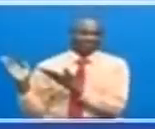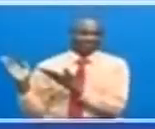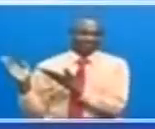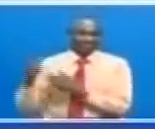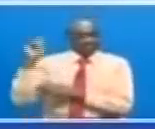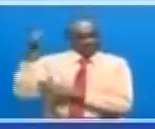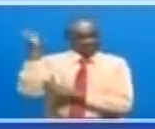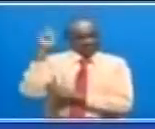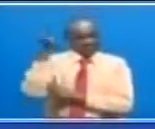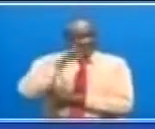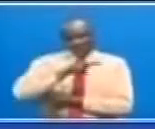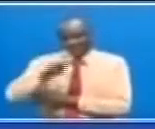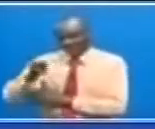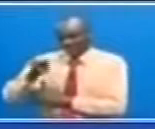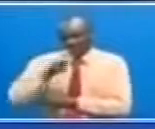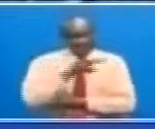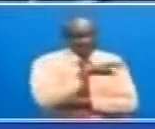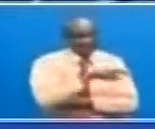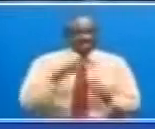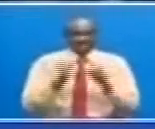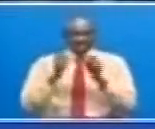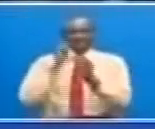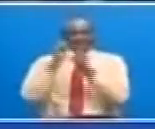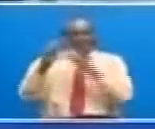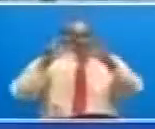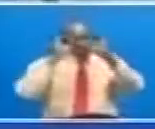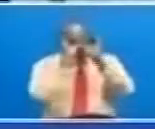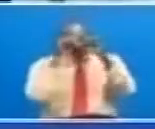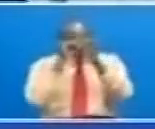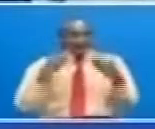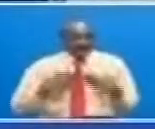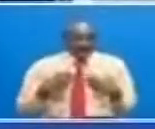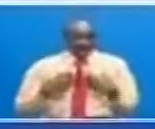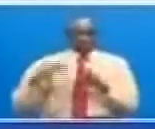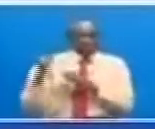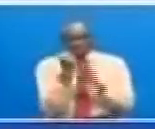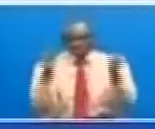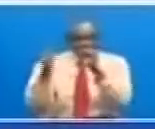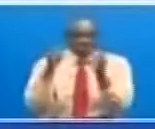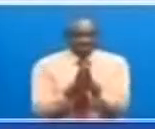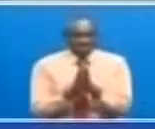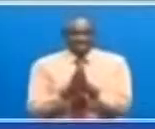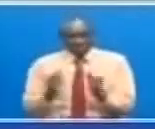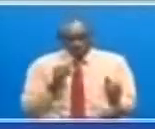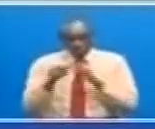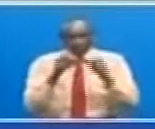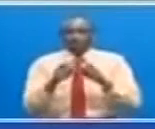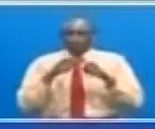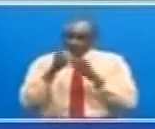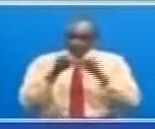From aerial surveillance, symmetrical distance surveillance, street patrols, crowd control,